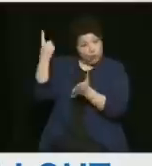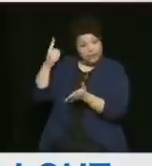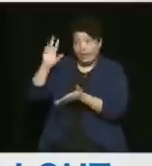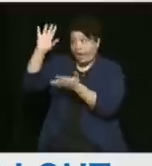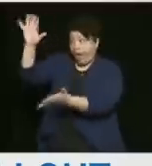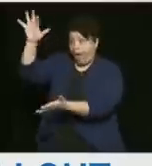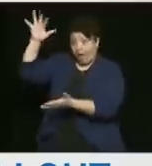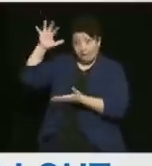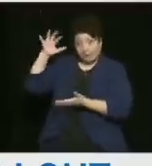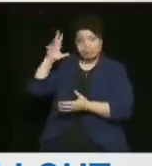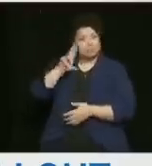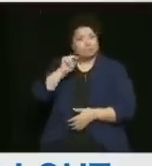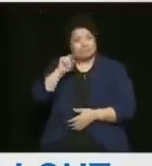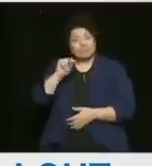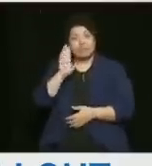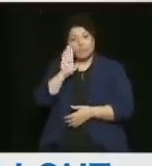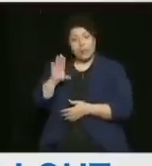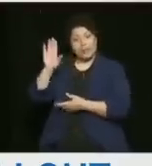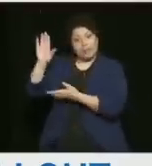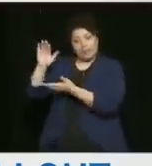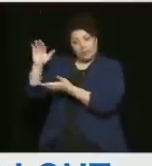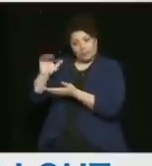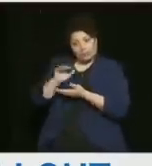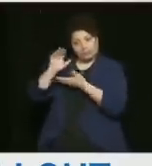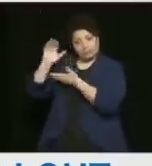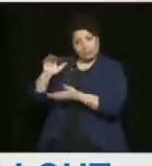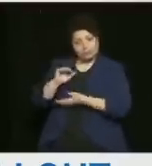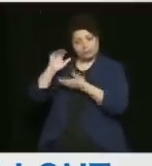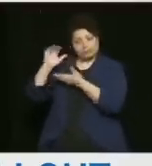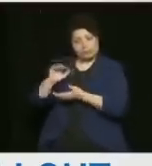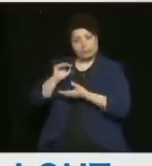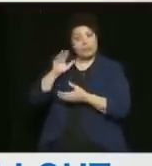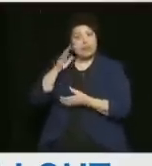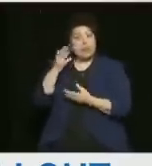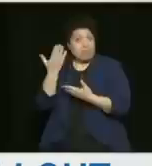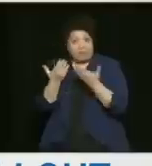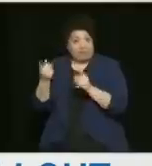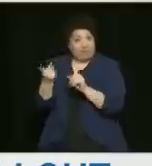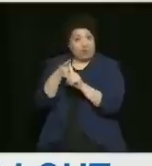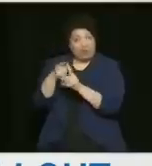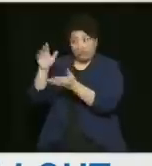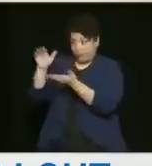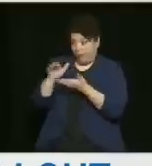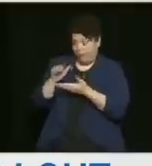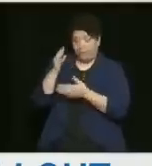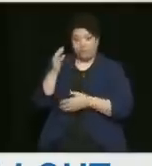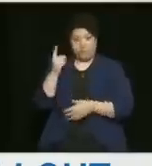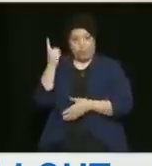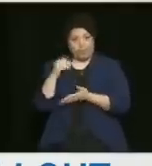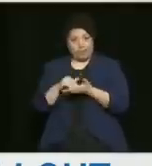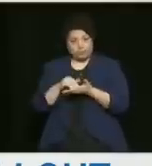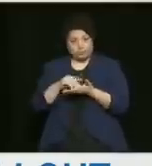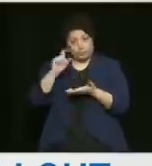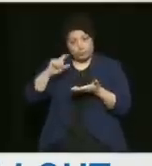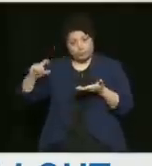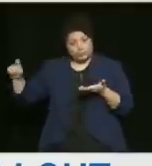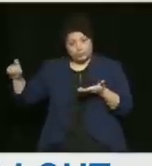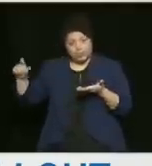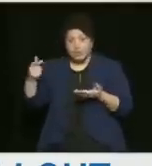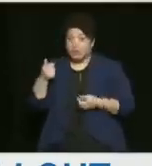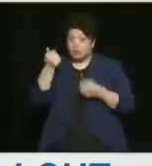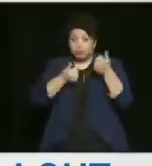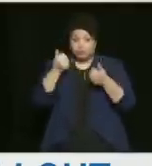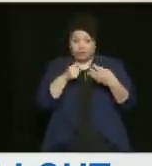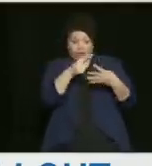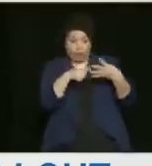as you receive your first 1,000 doses, who do you give it to? You look at the four groups. In a given province, you